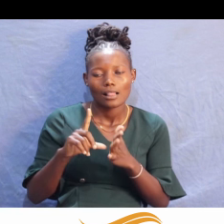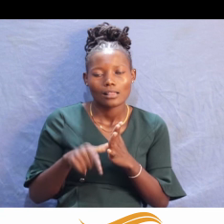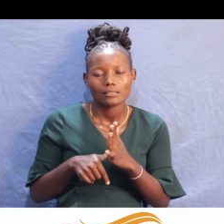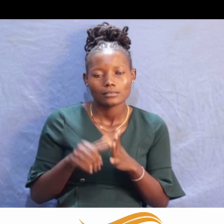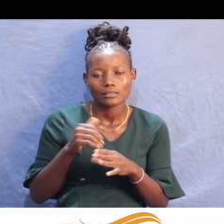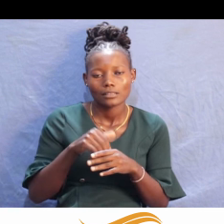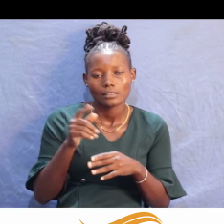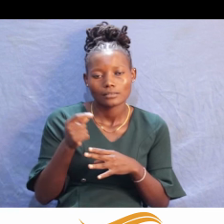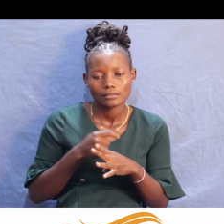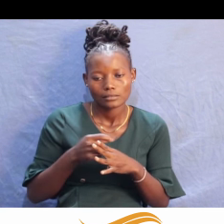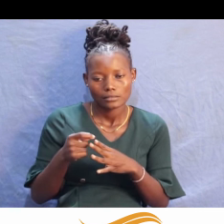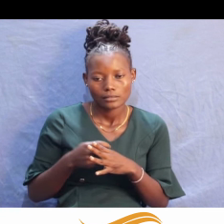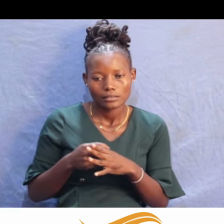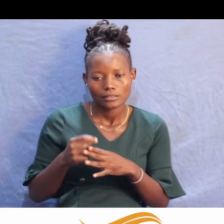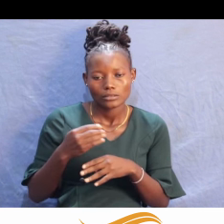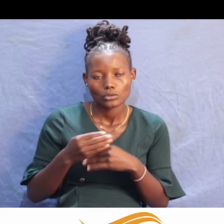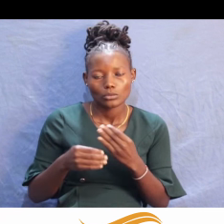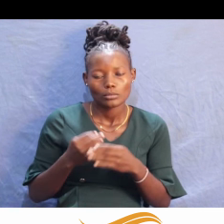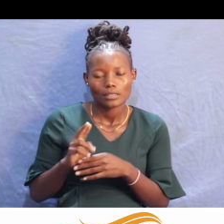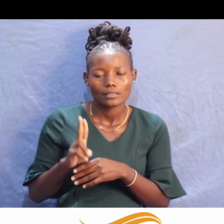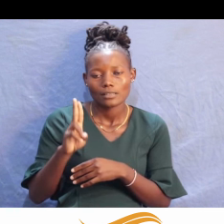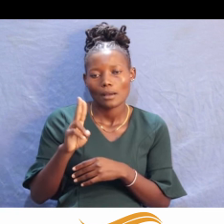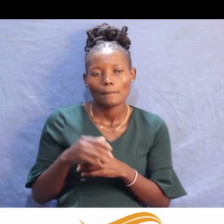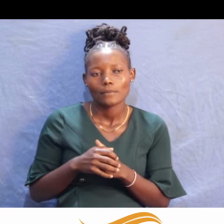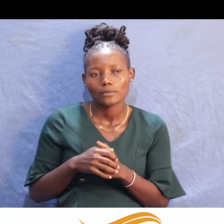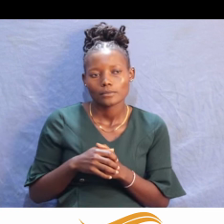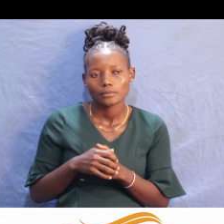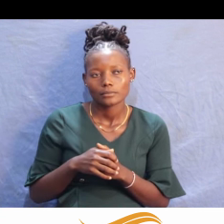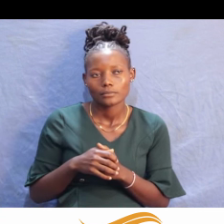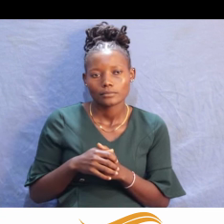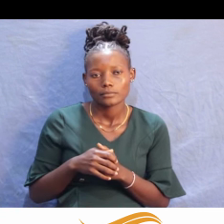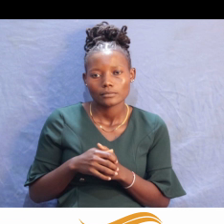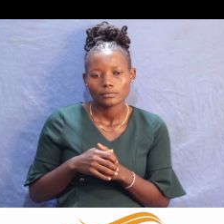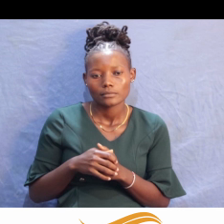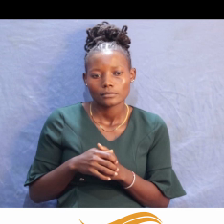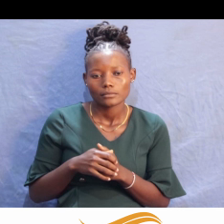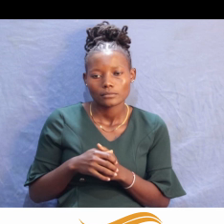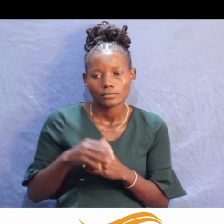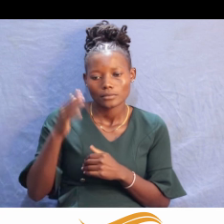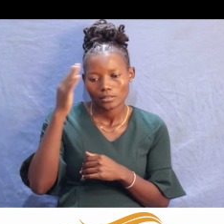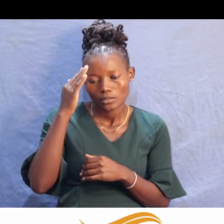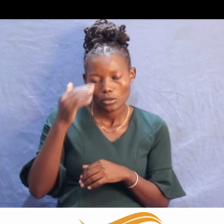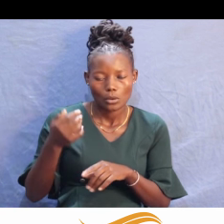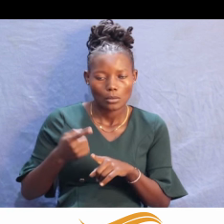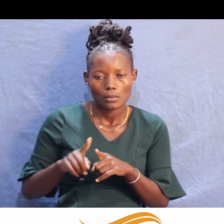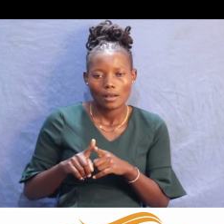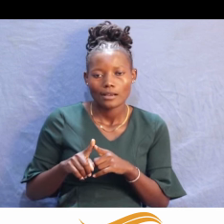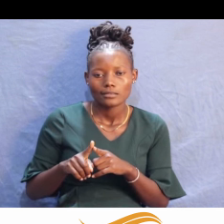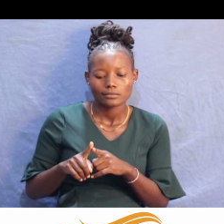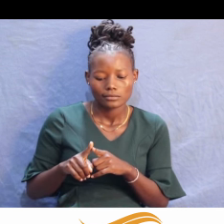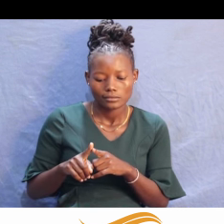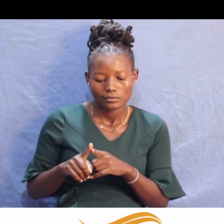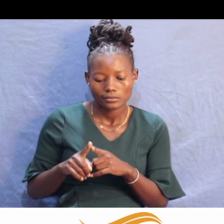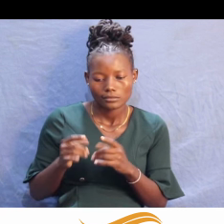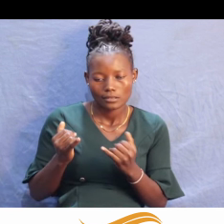can tolerate the buildup much longer. They build it up, but they can tolerate, their body can adapt to that.